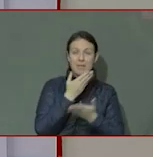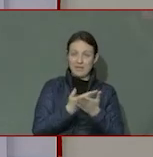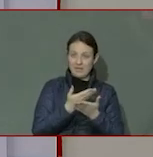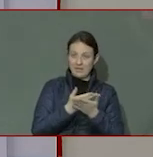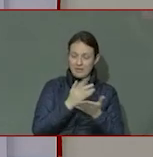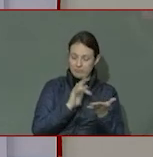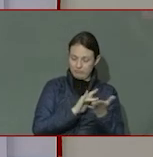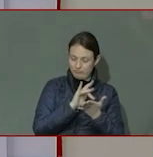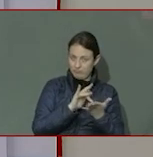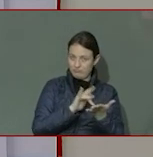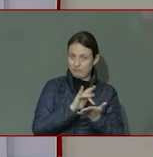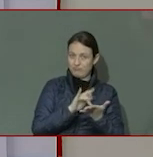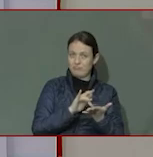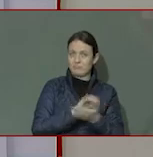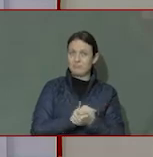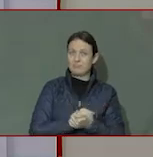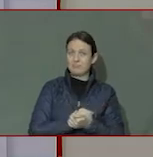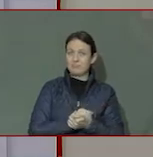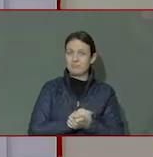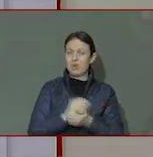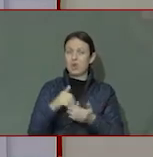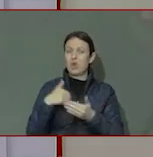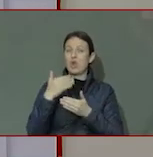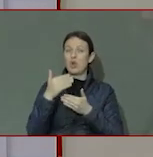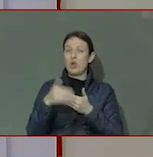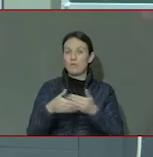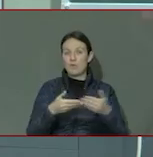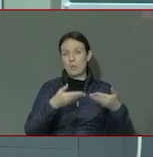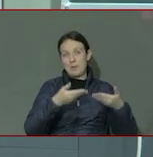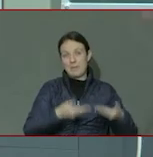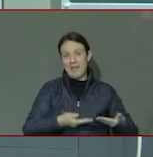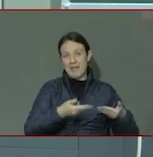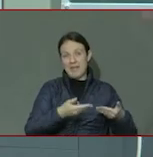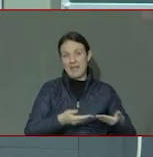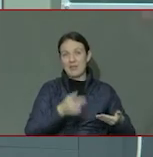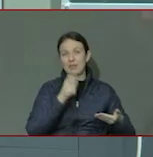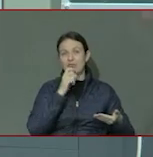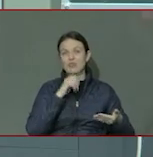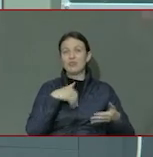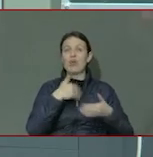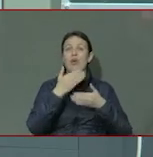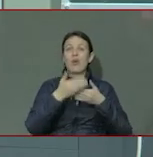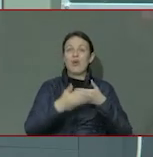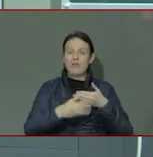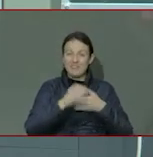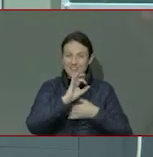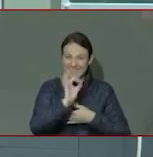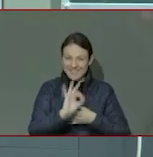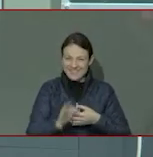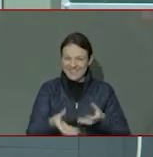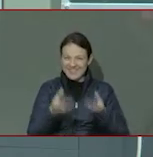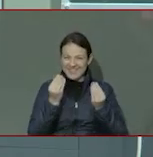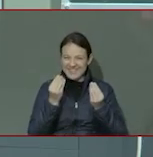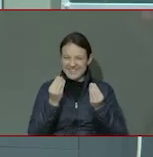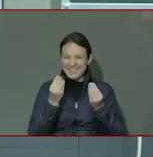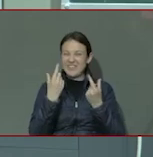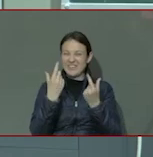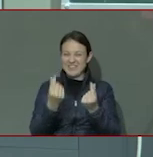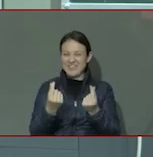acid. And then I can go to mass from there. And then I divide it by 20. Okay, so let's quickly do